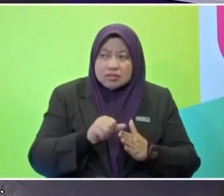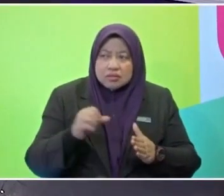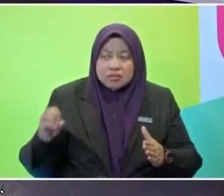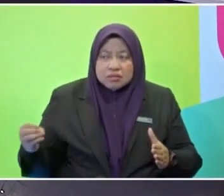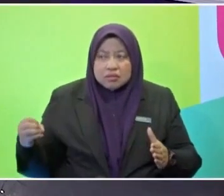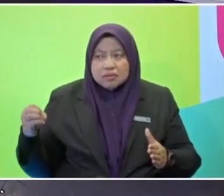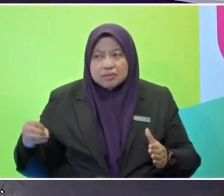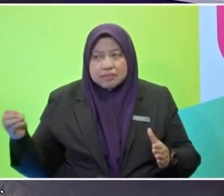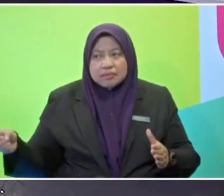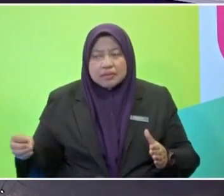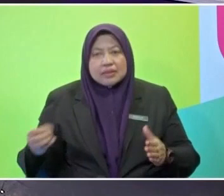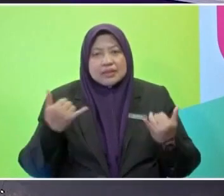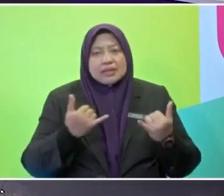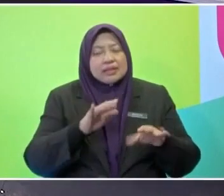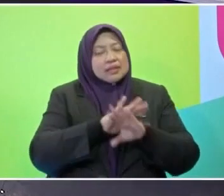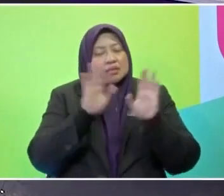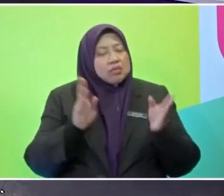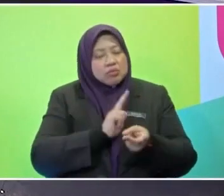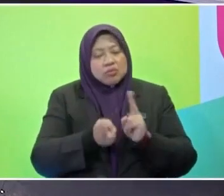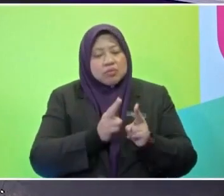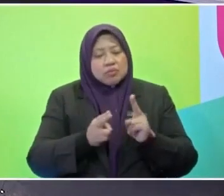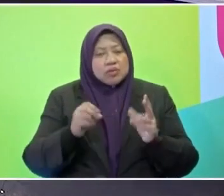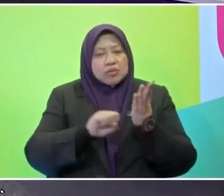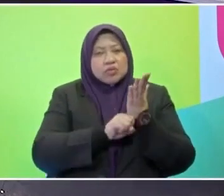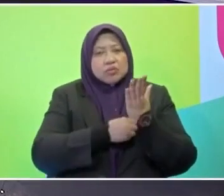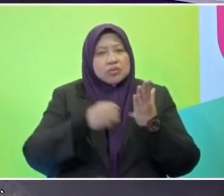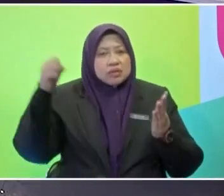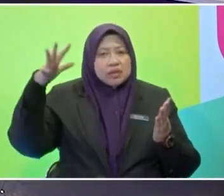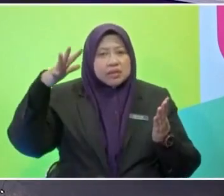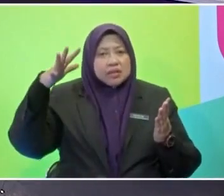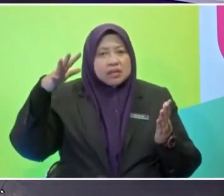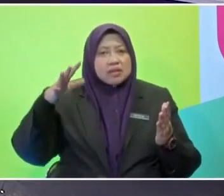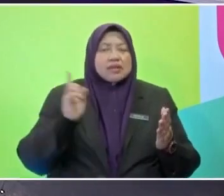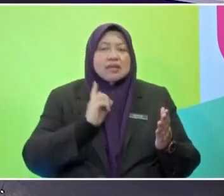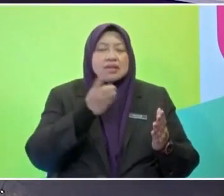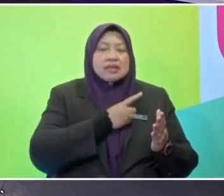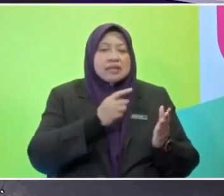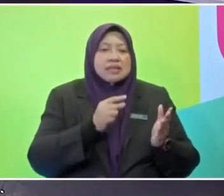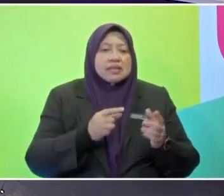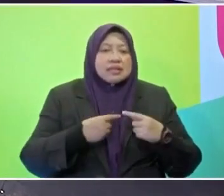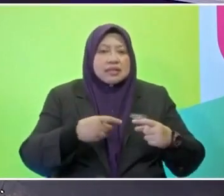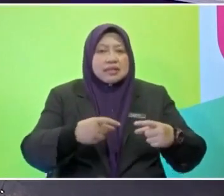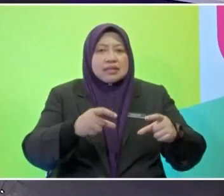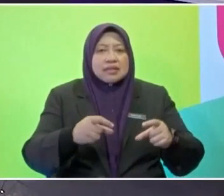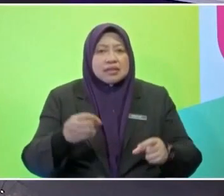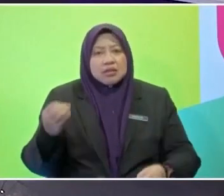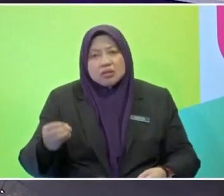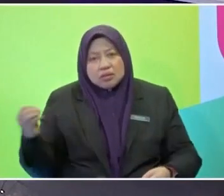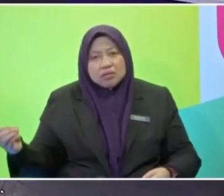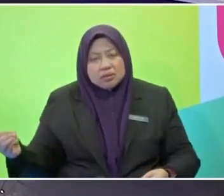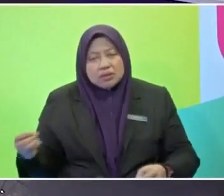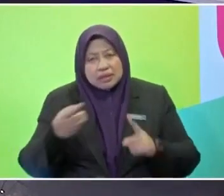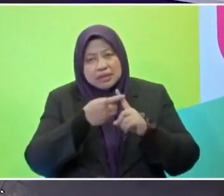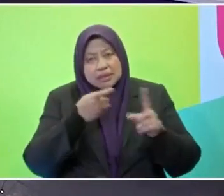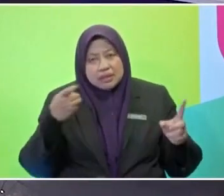the distance of the light source. So okay. Shafika is going to move the object further from the screen.